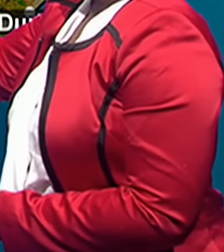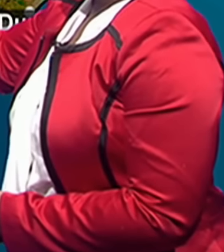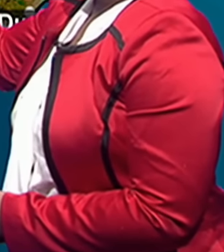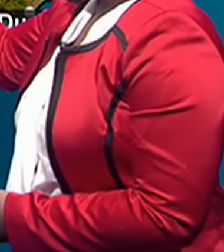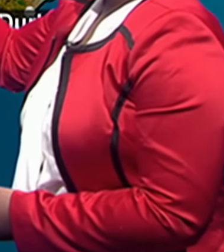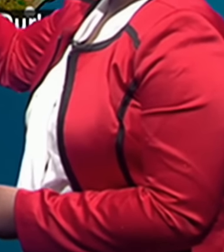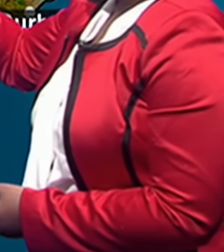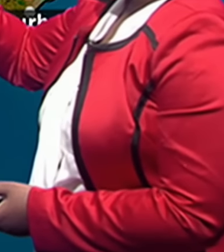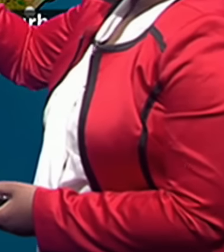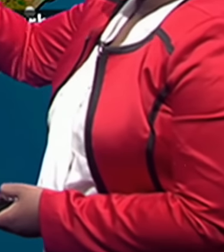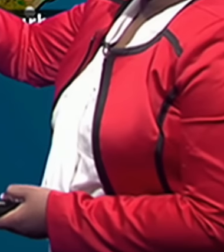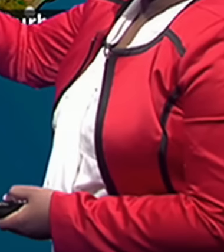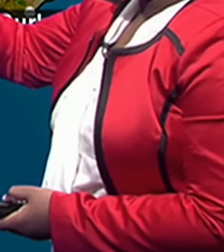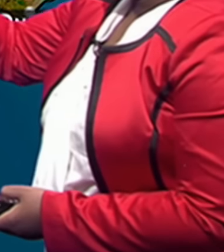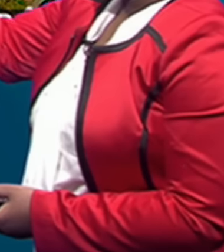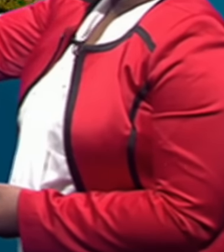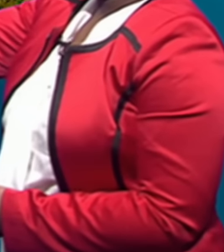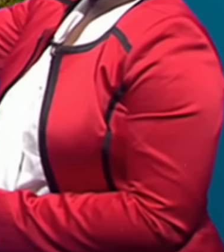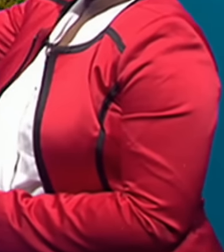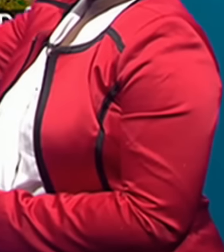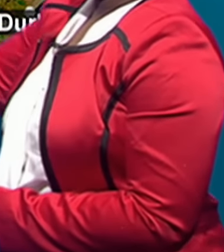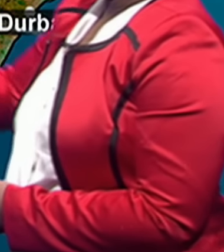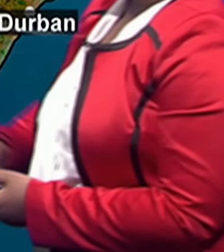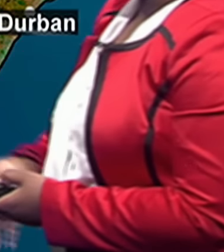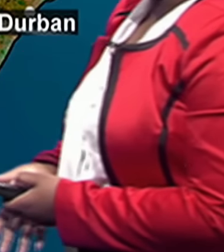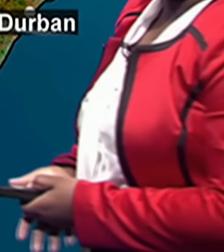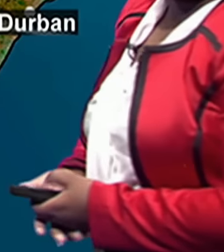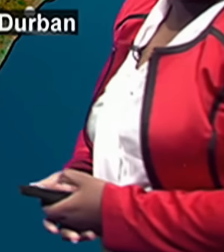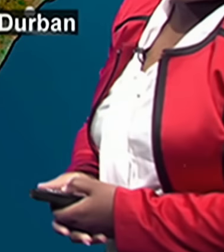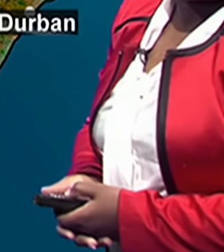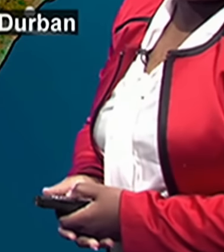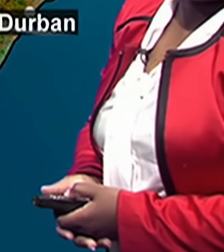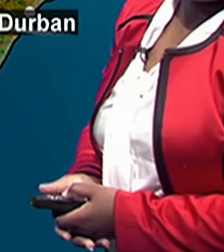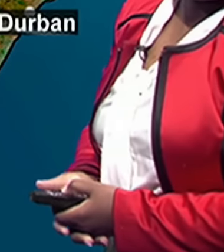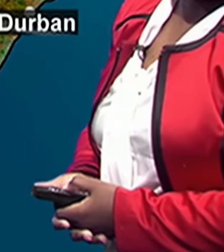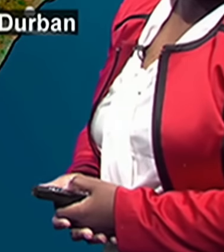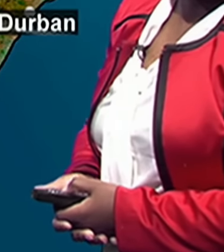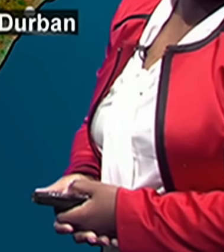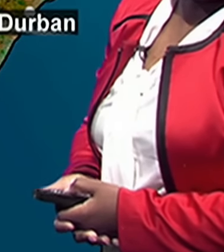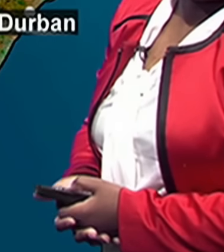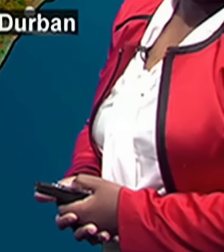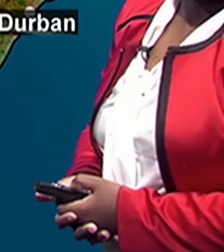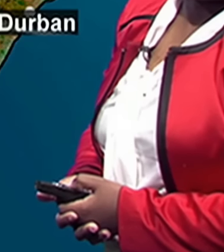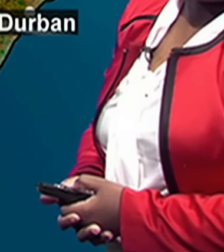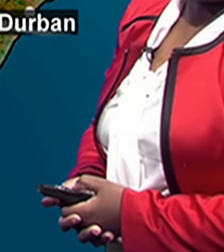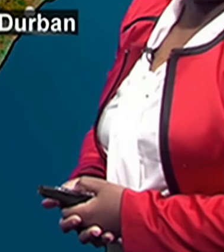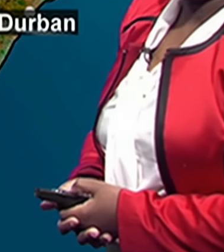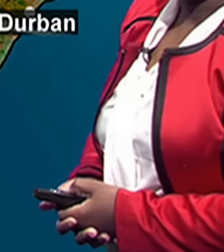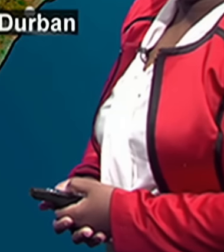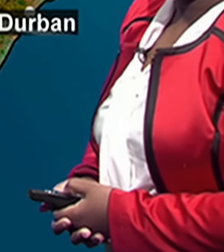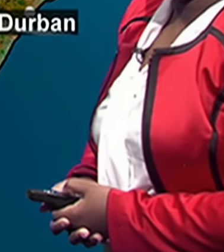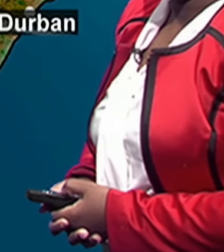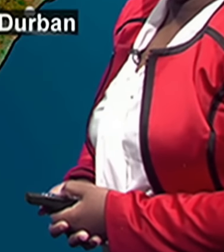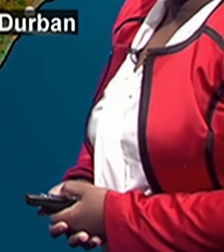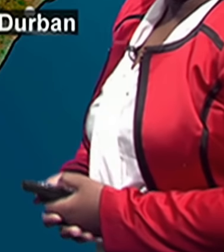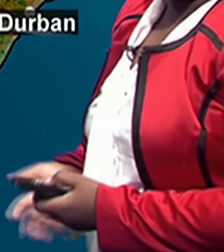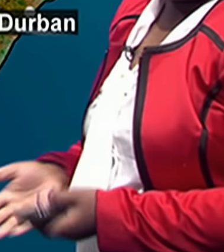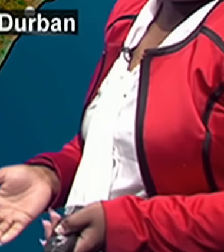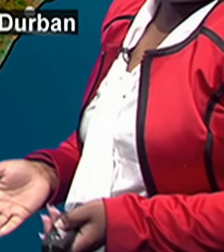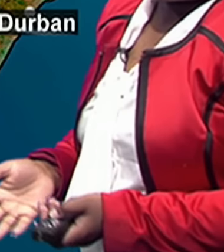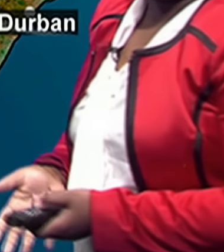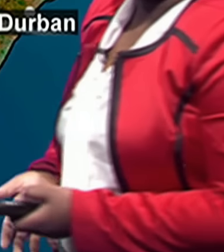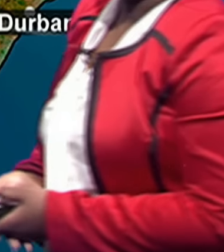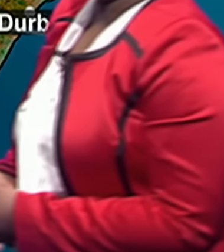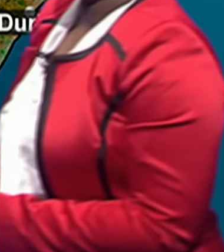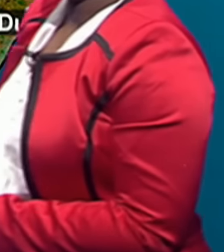segolobogolo yang ka kwa profenseng ya Gauteng le dikarolo dingwe tsa province ya North West mme re tswele pele re lebelele motsatsing la ka mosoteng ba pona